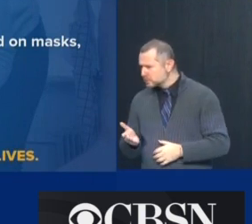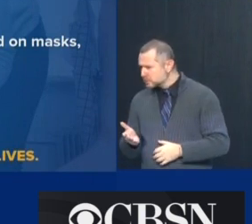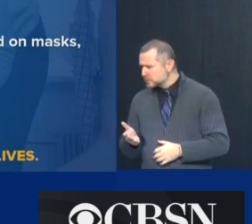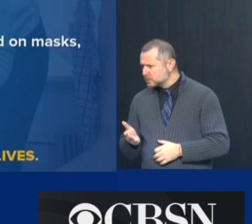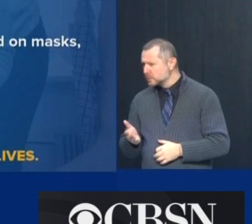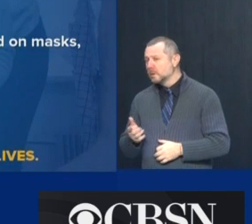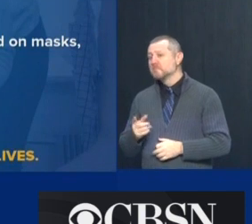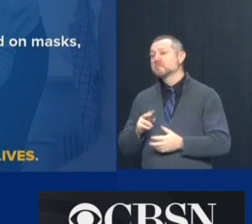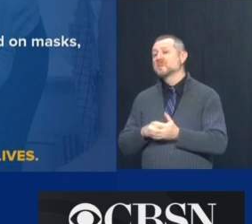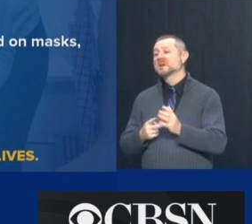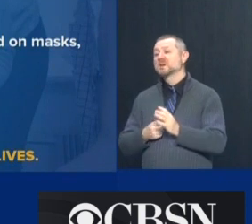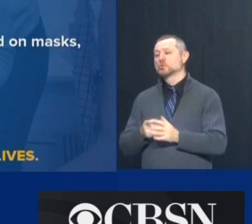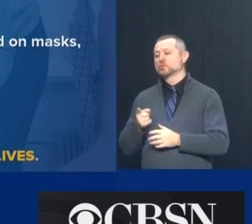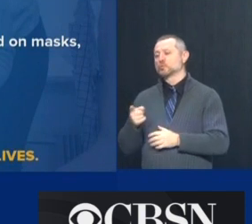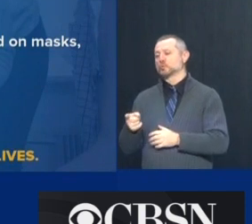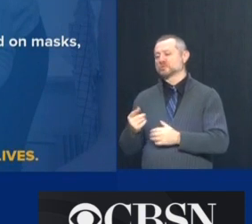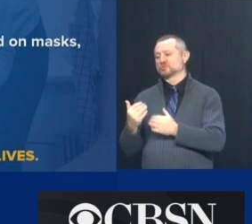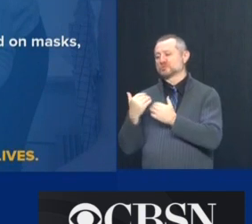you handle it.